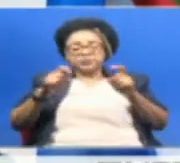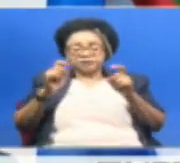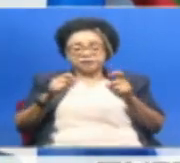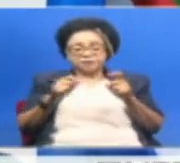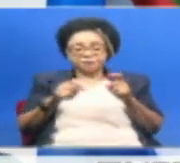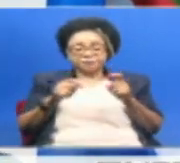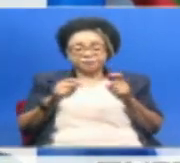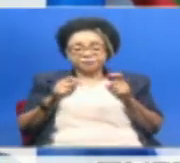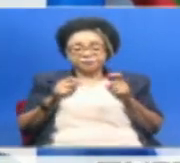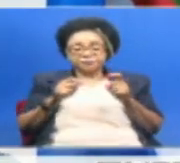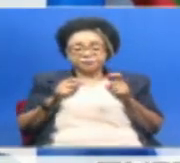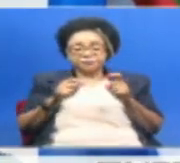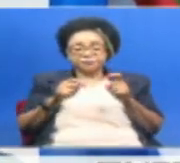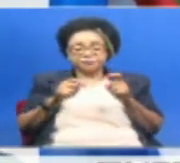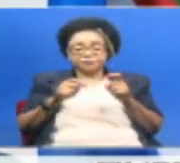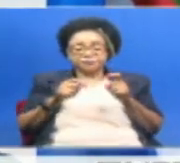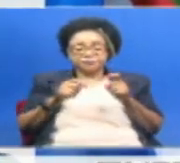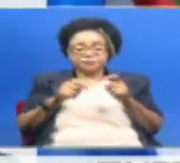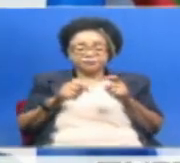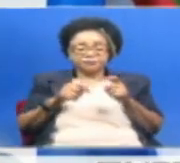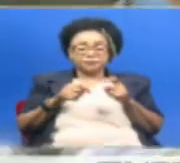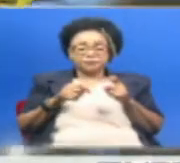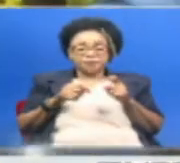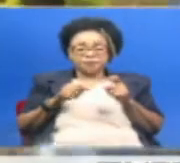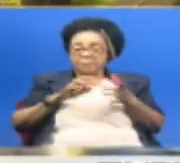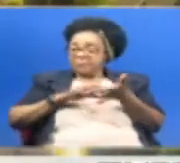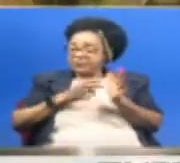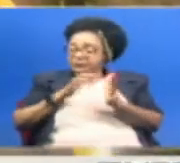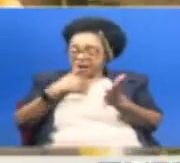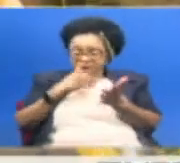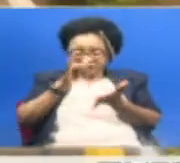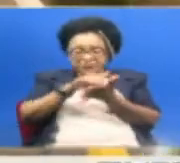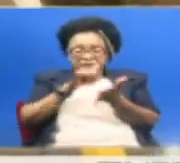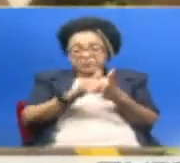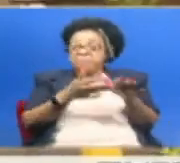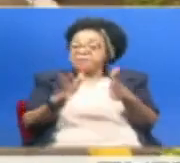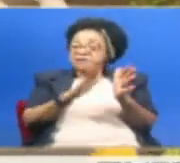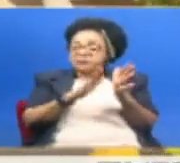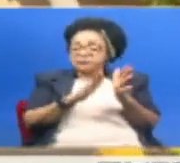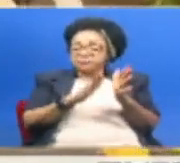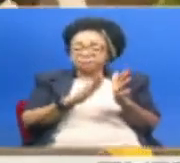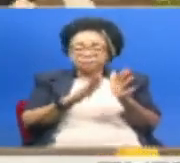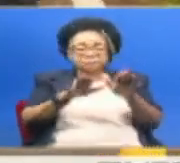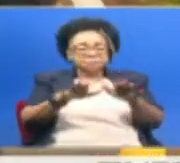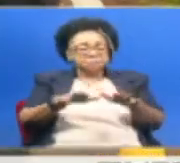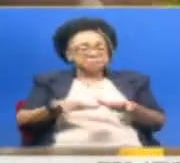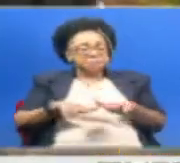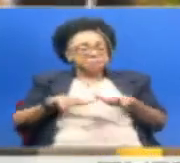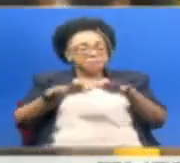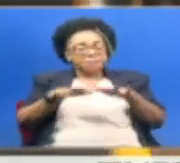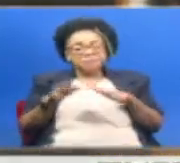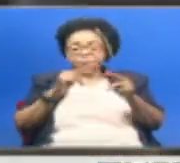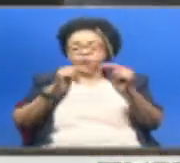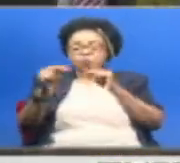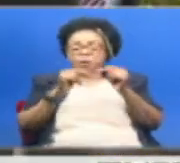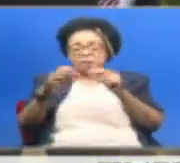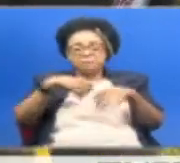Kwanza have their list of interim measures. The dragging of the talks also raises a red flag